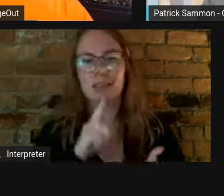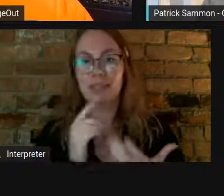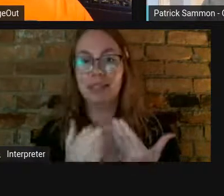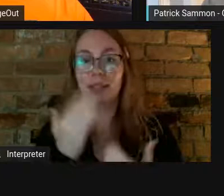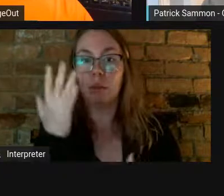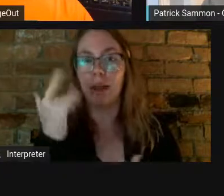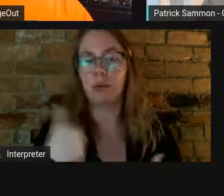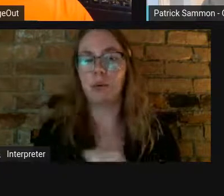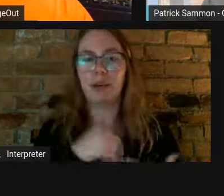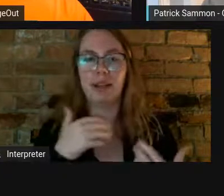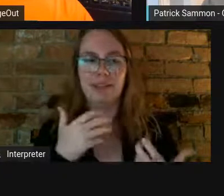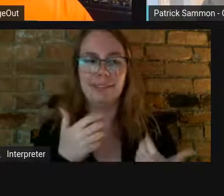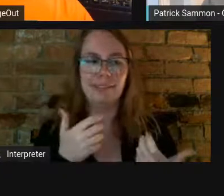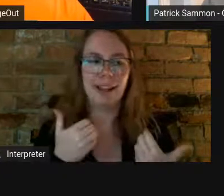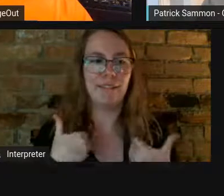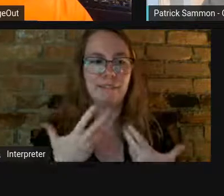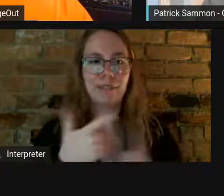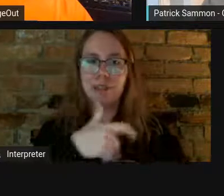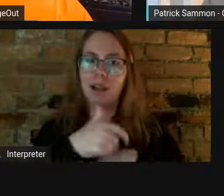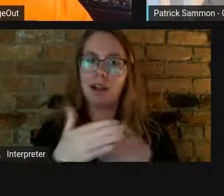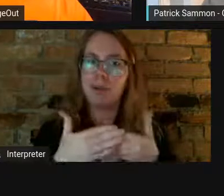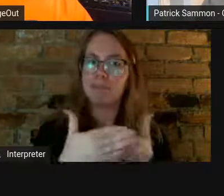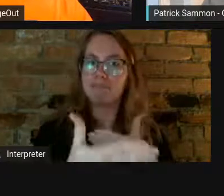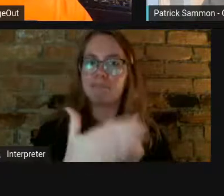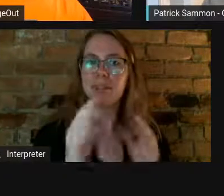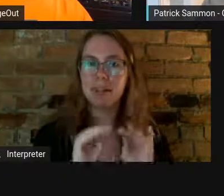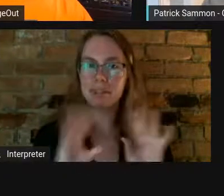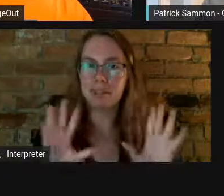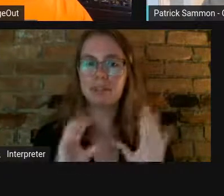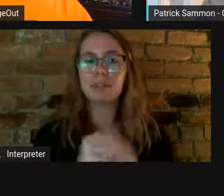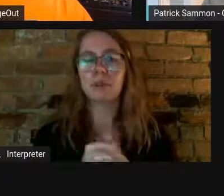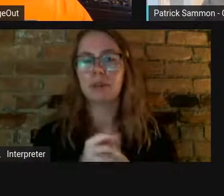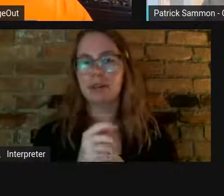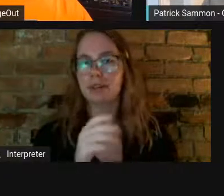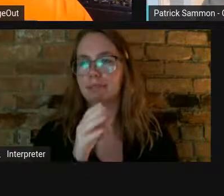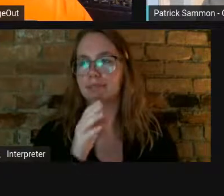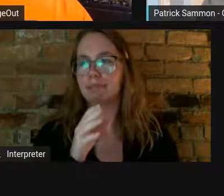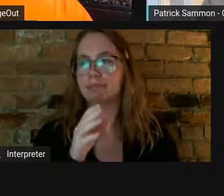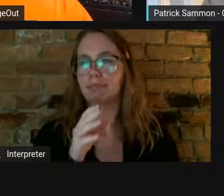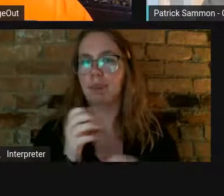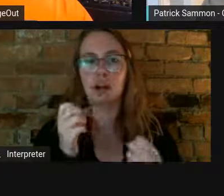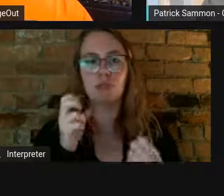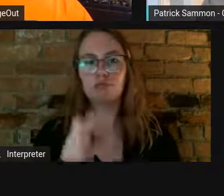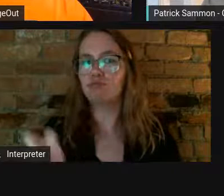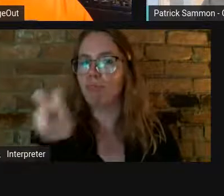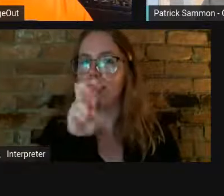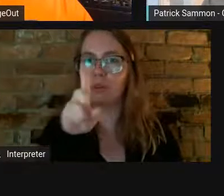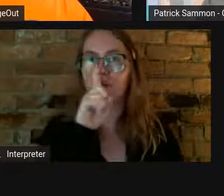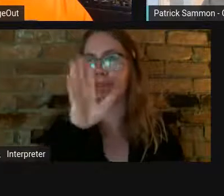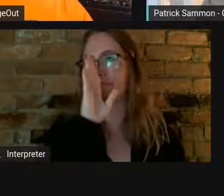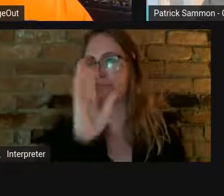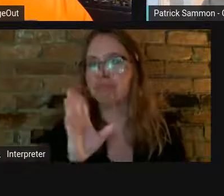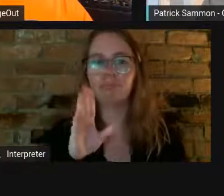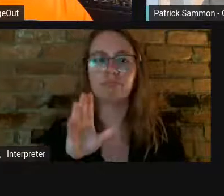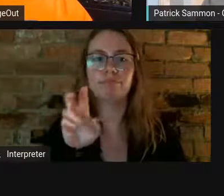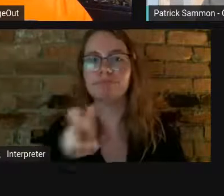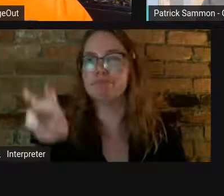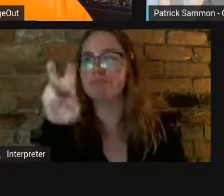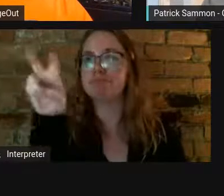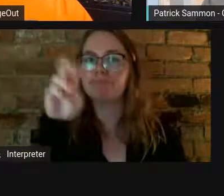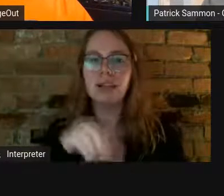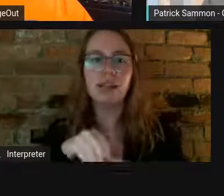very linear route, right? So we were going directly through Russia and six different stops. And it kind of